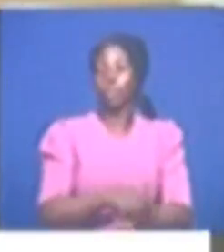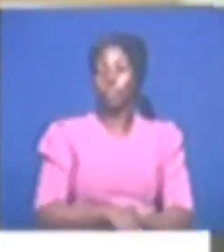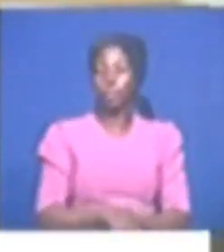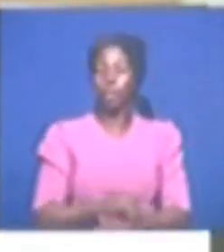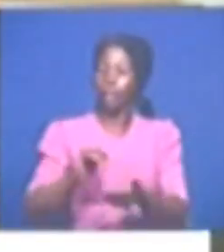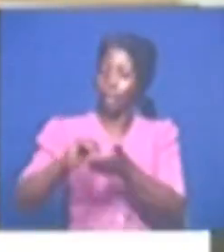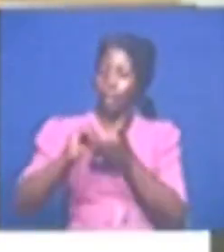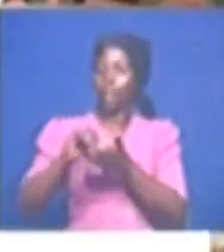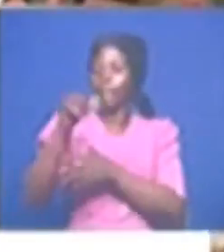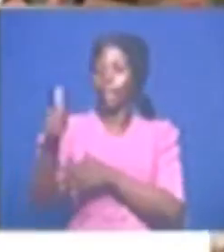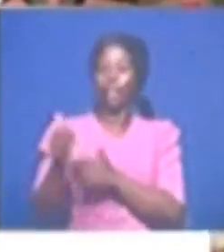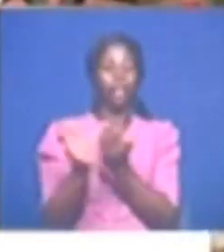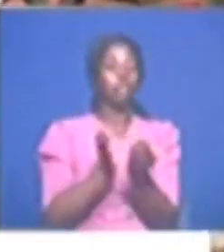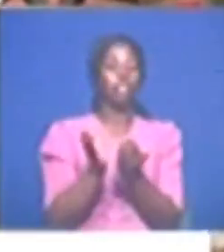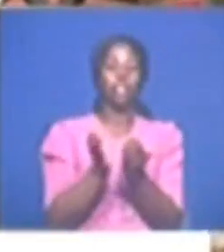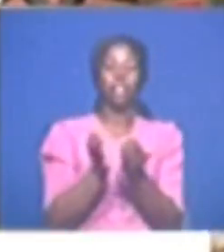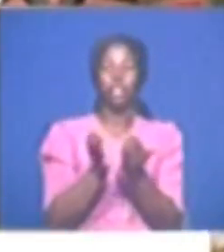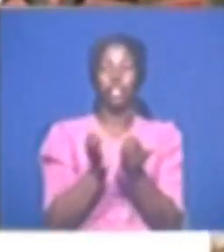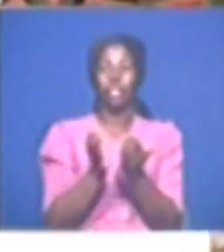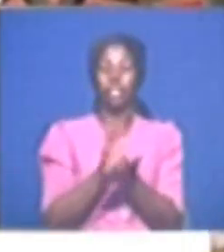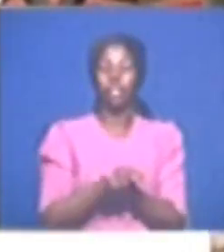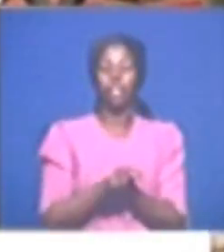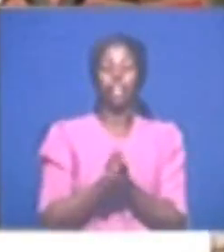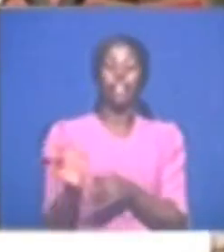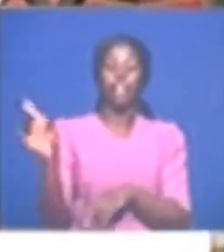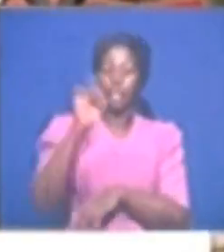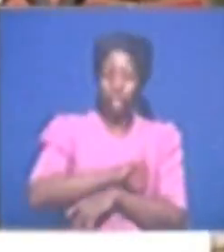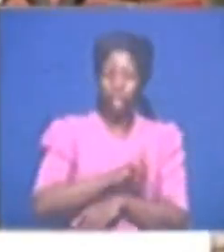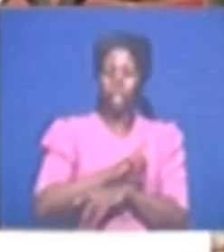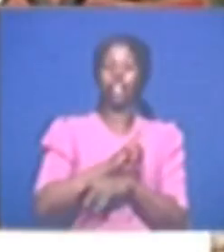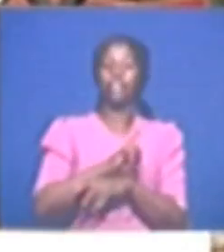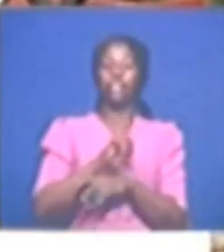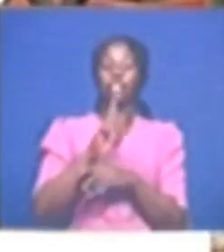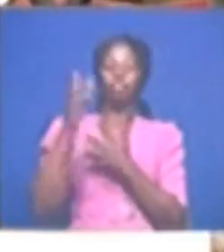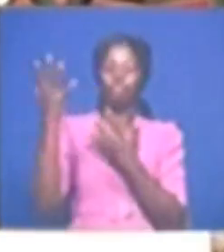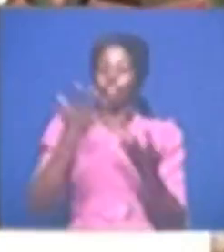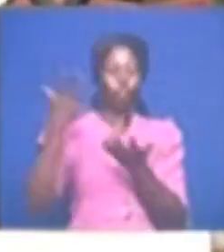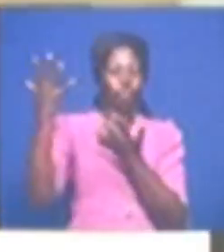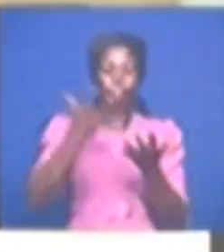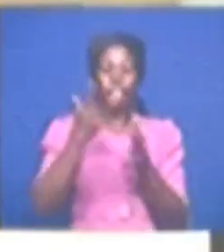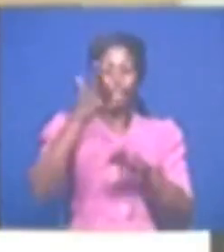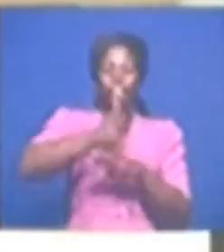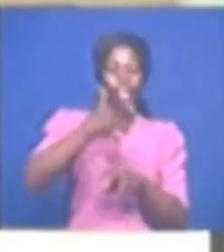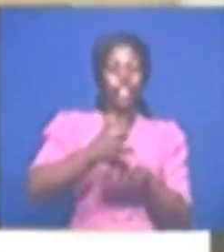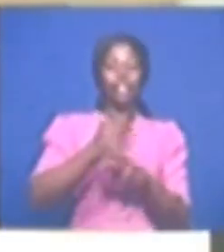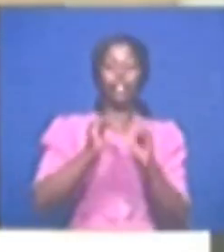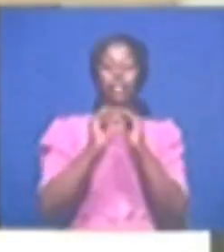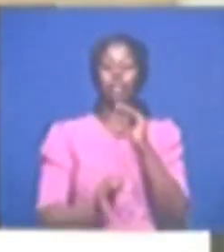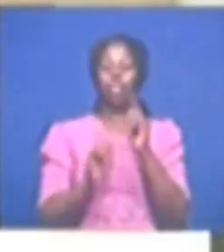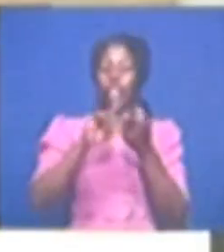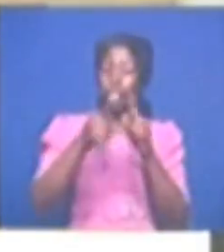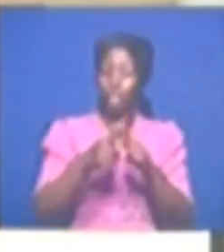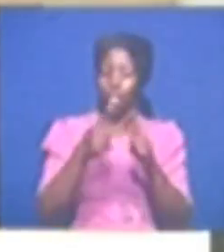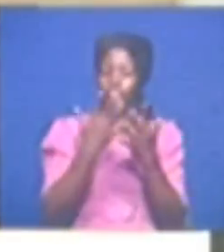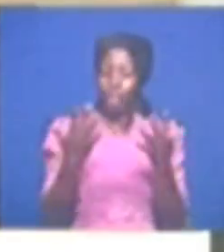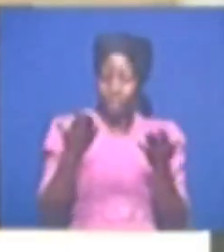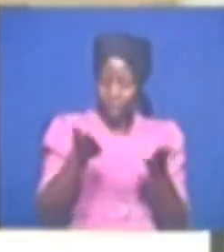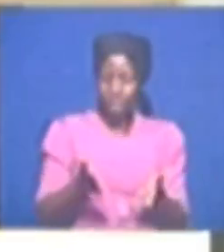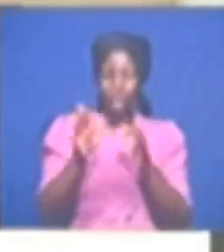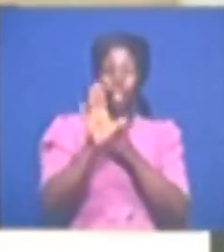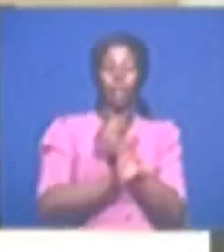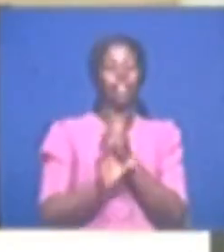Watafute biashara nyingine ya kufanya. The days of swamping this country with fake and counterfeit goods